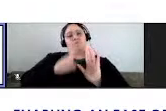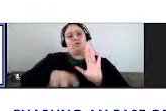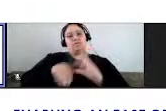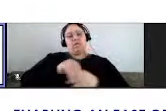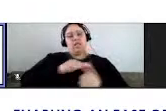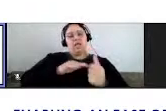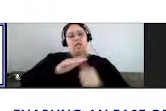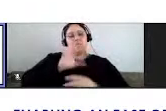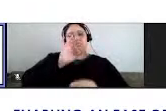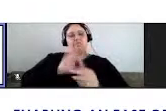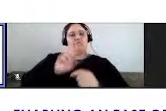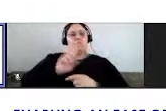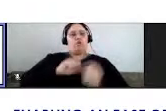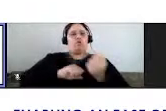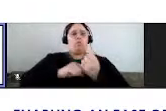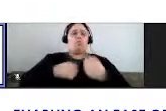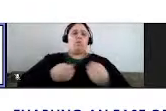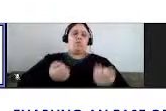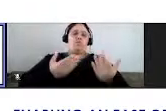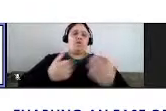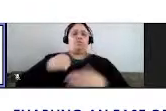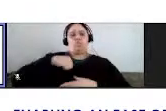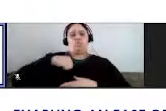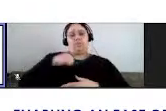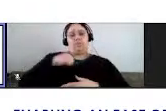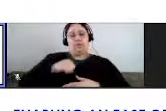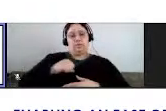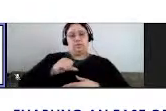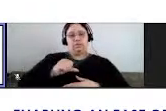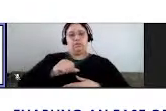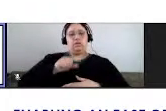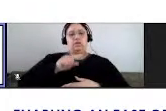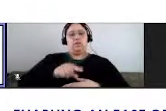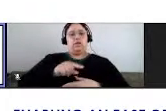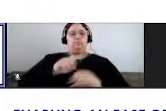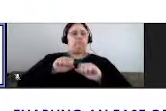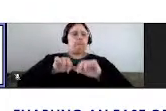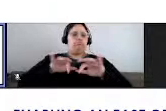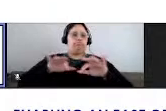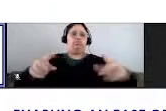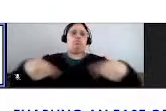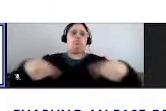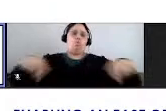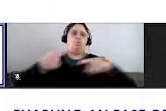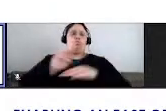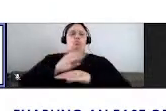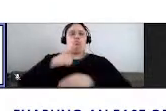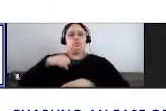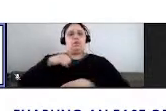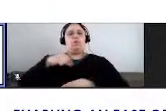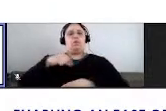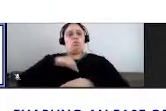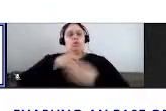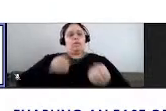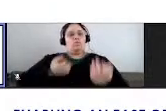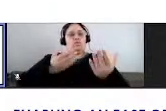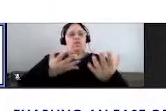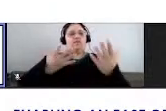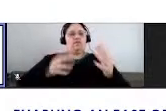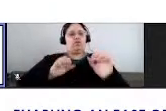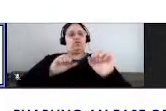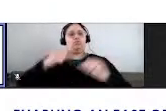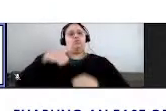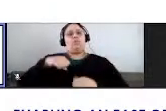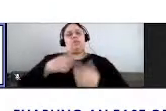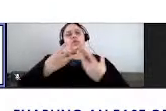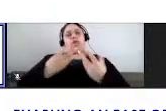area, specifically support we've provided to municipalities. And this is across the municipalities where we provided the municipality